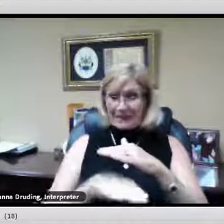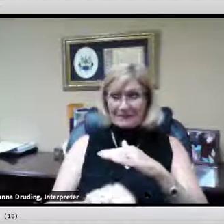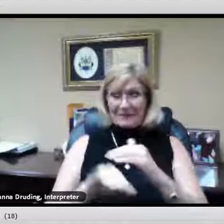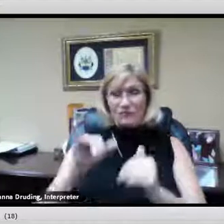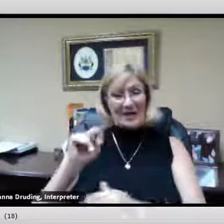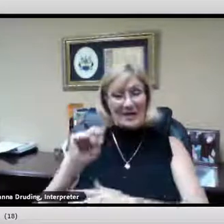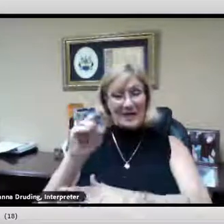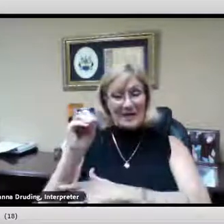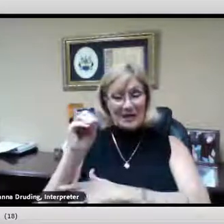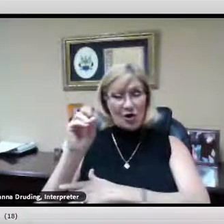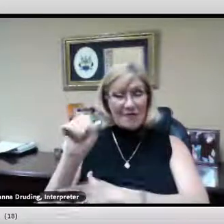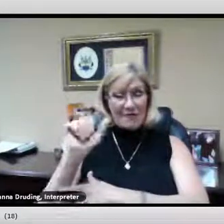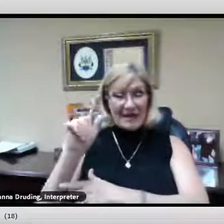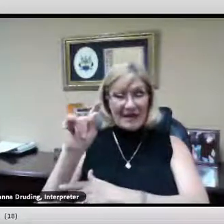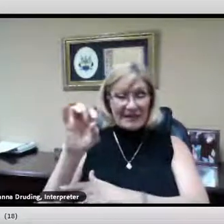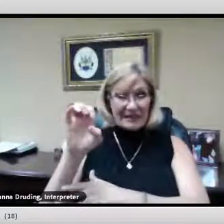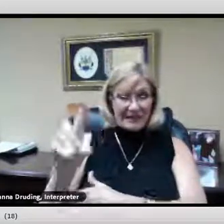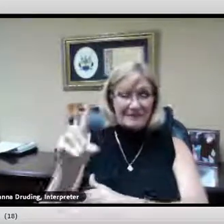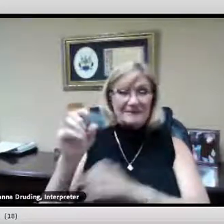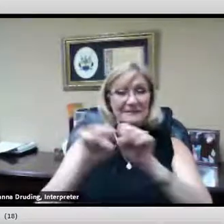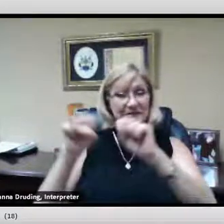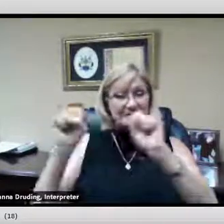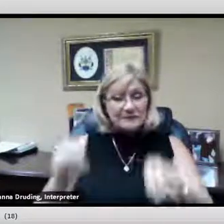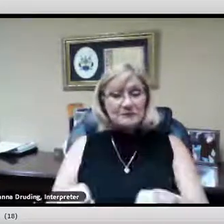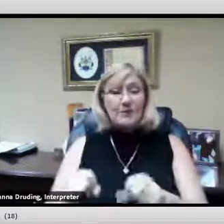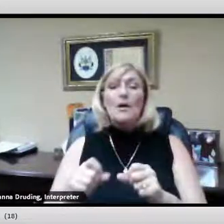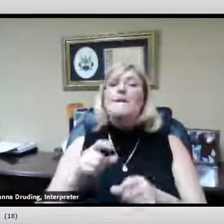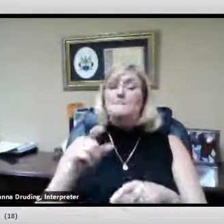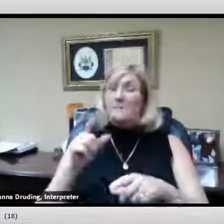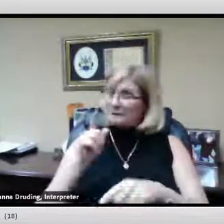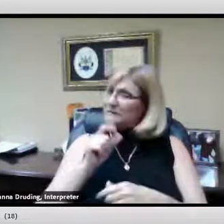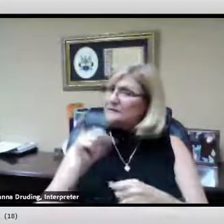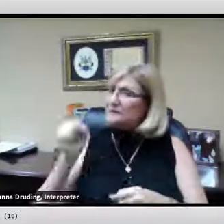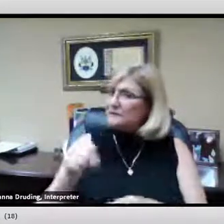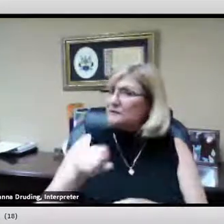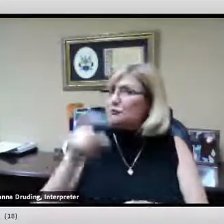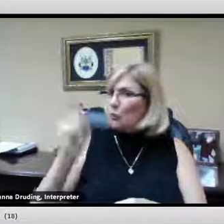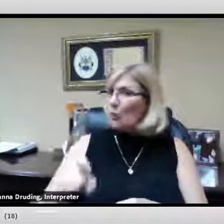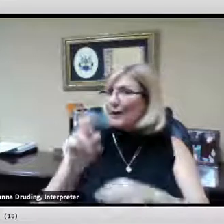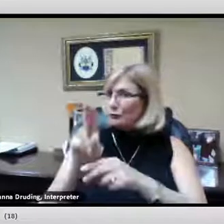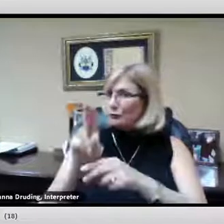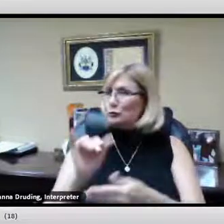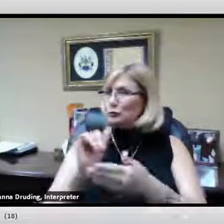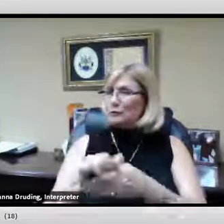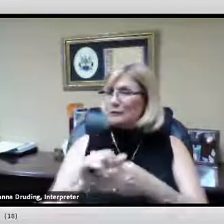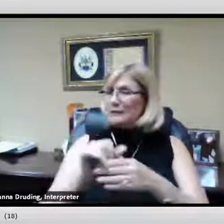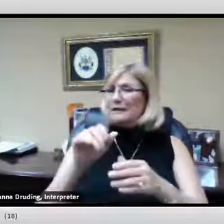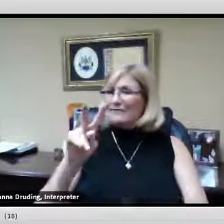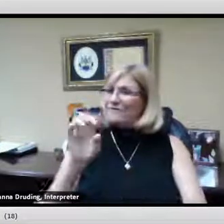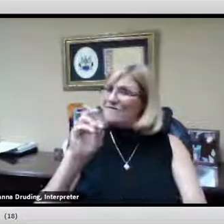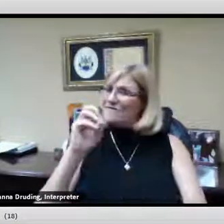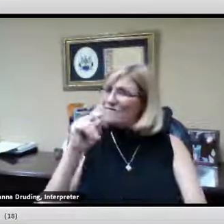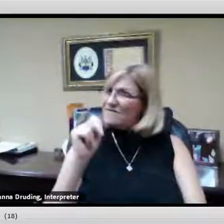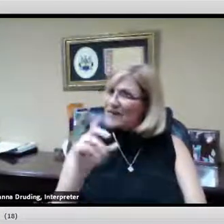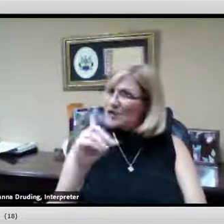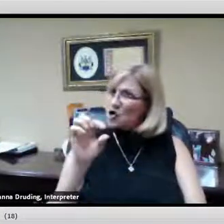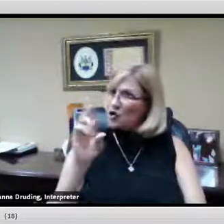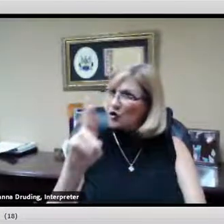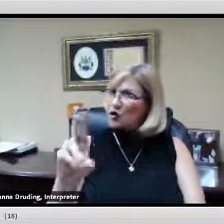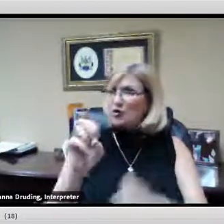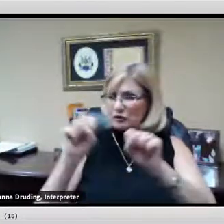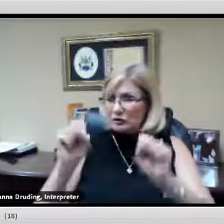something to keep in mind, that definitely use the vendor systems, but also know that it might not be around forever, and you might need